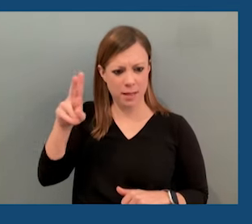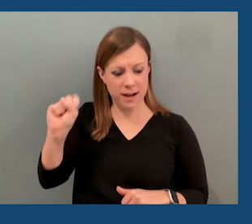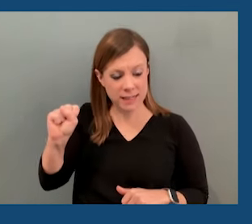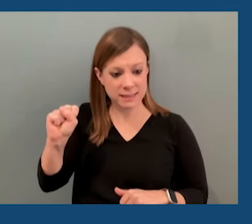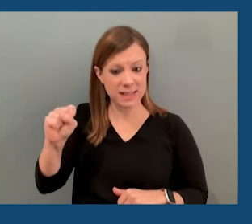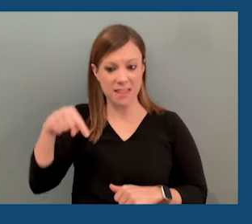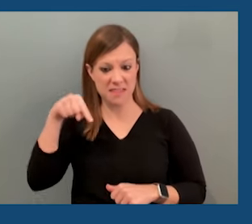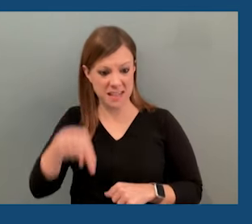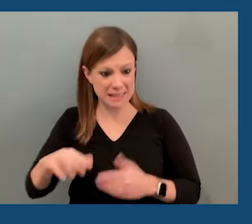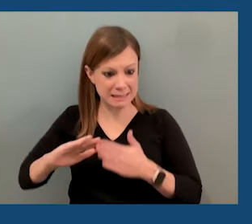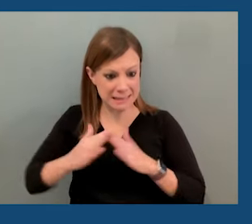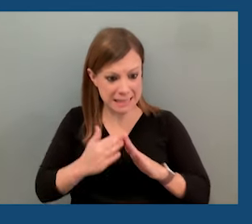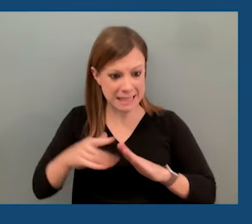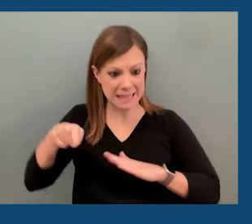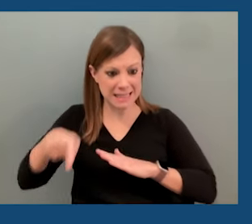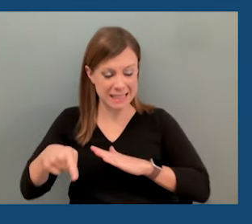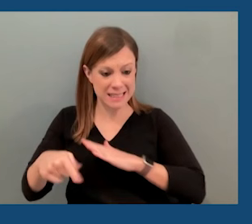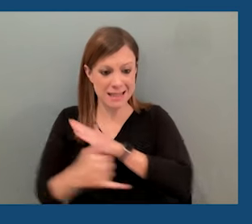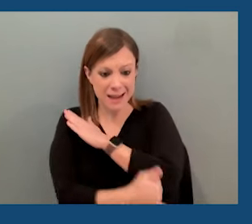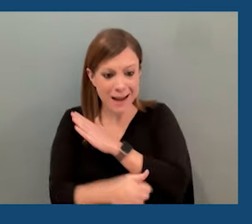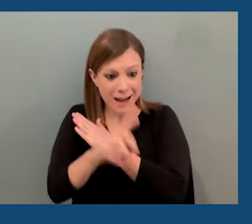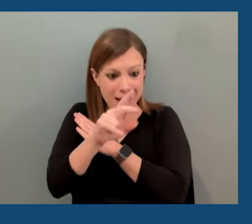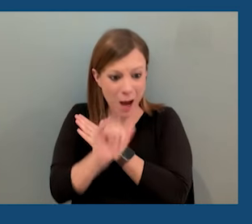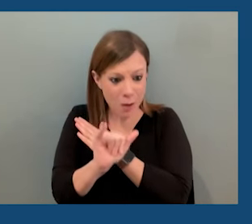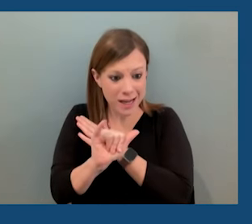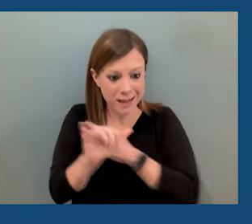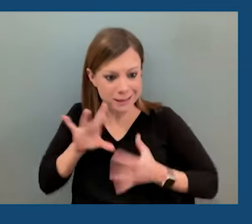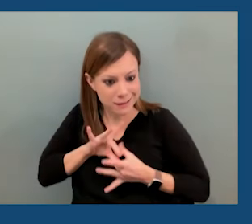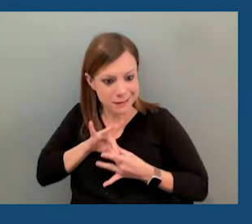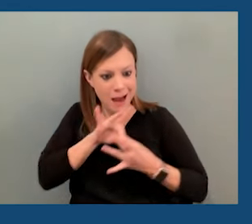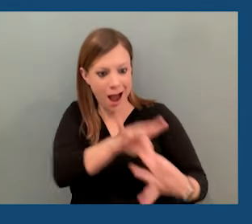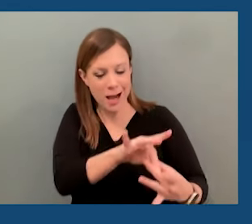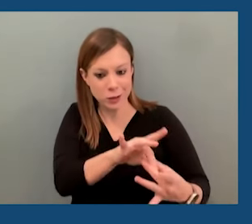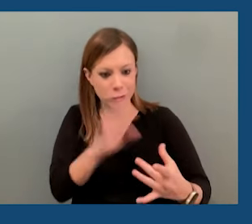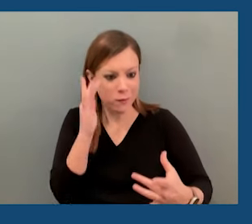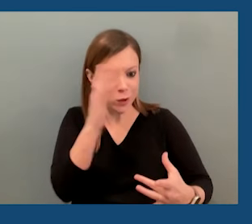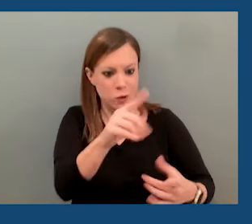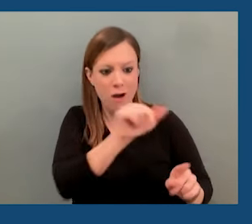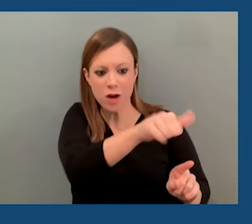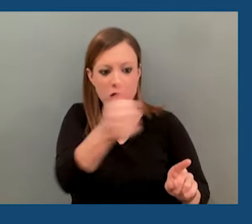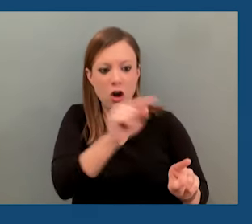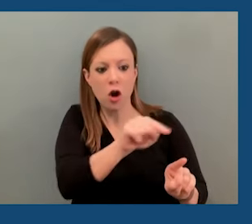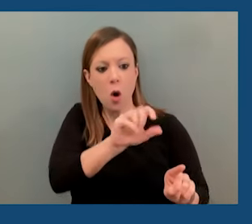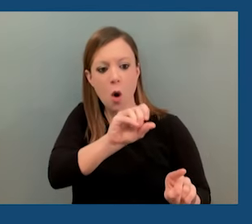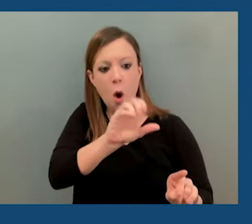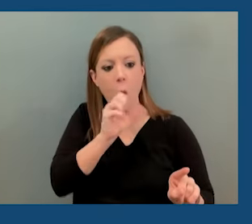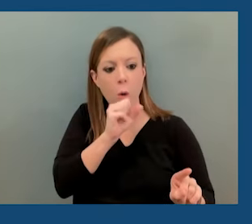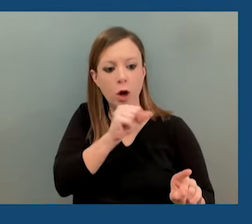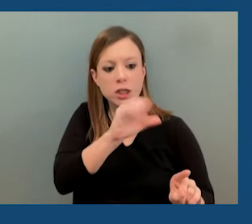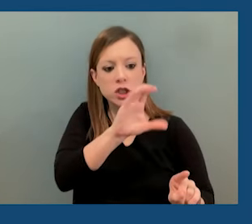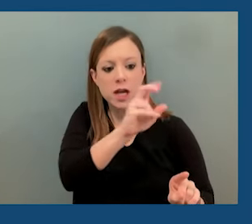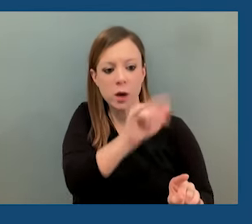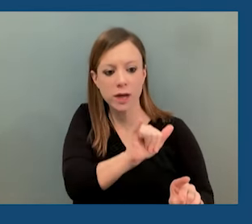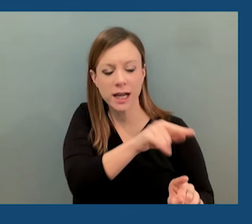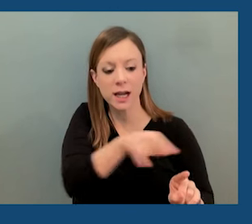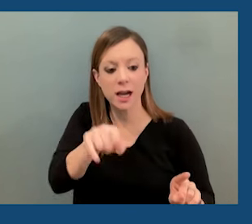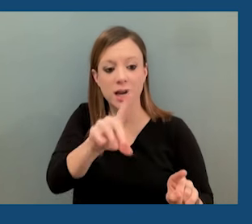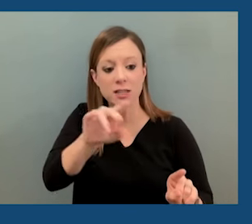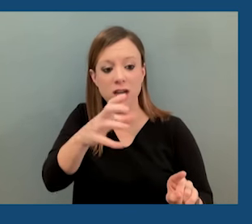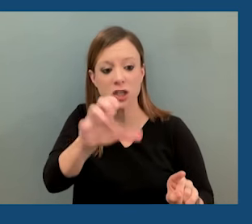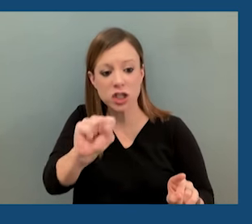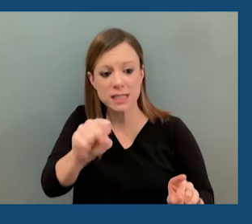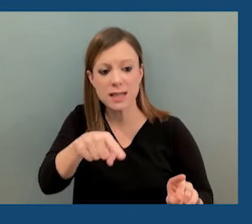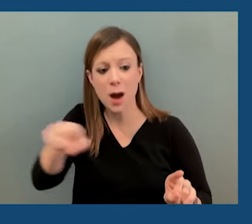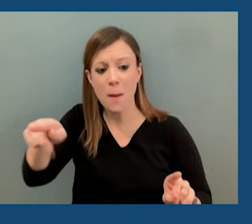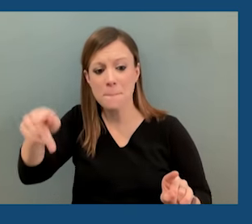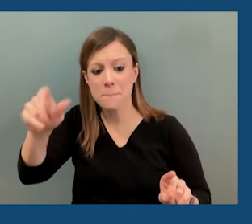the future of our neighboring counties. And so our friends who are here from Orange County, from Rockland County, from Dutchess, from Putnam, from Sullivan County and Ulster